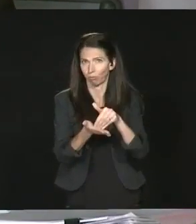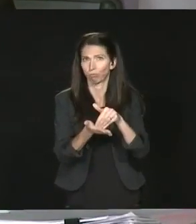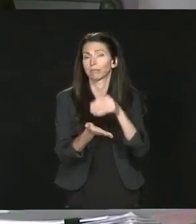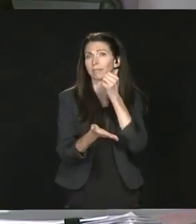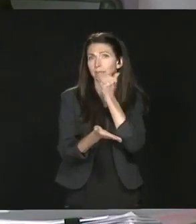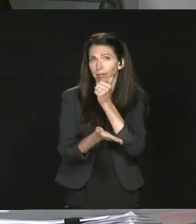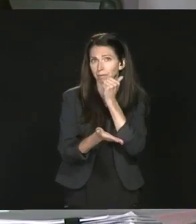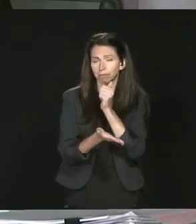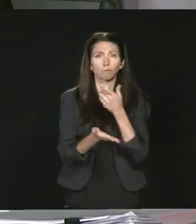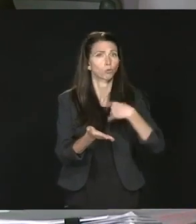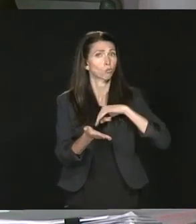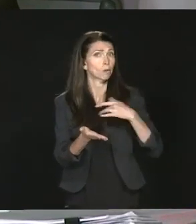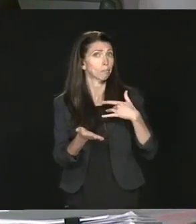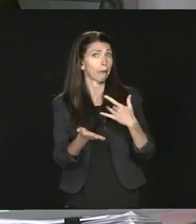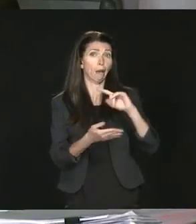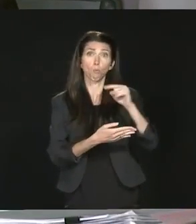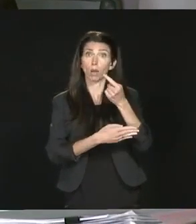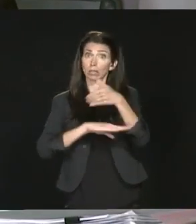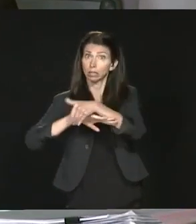evenings on